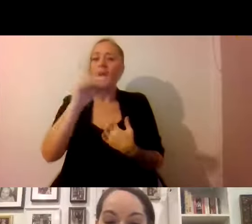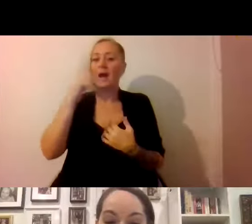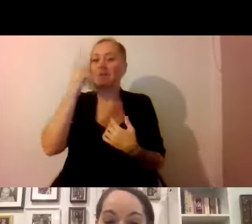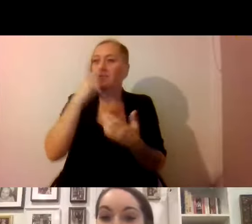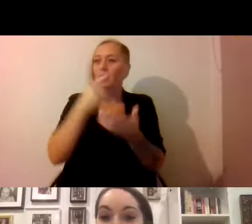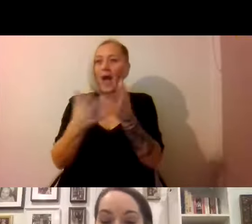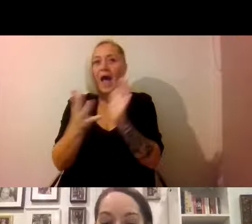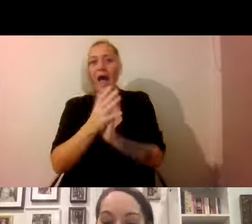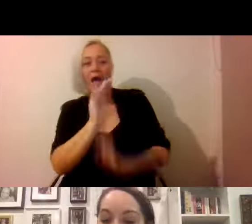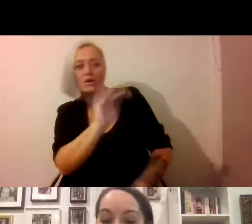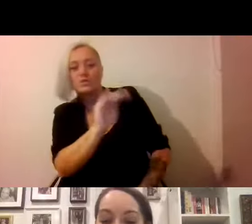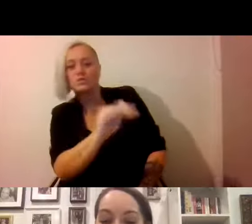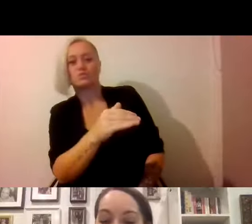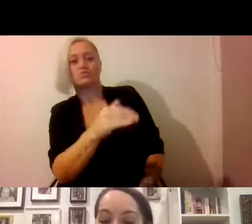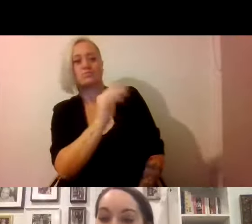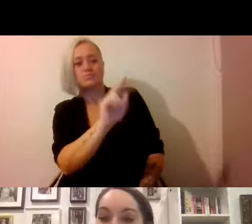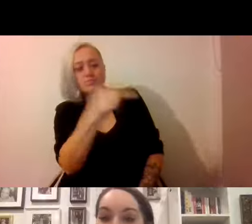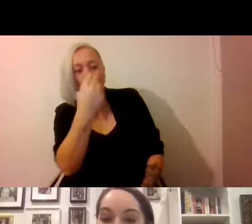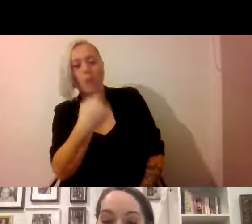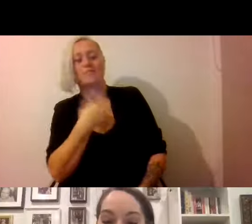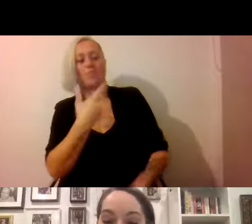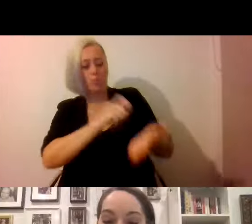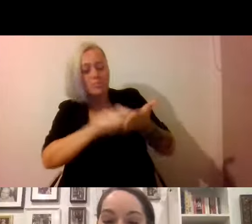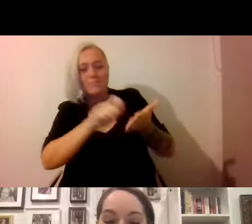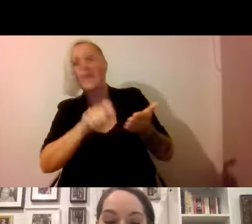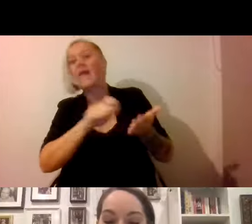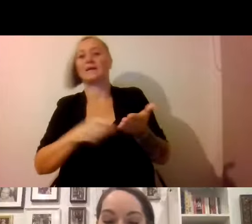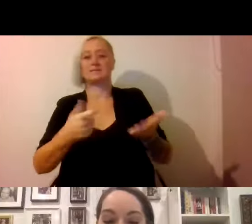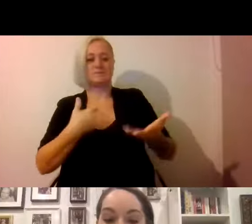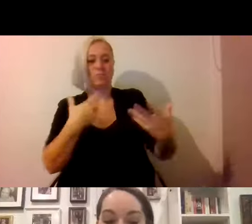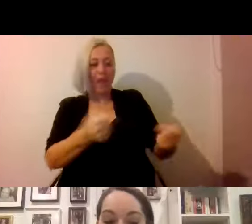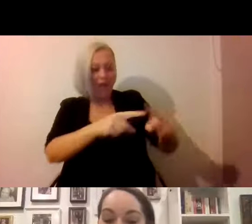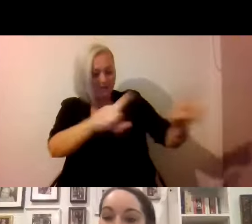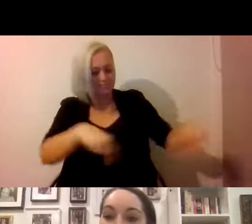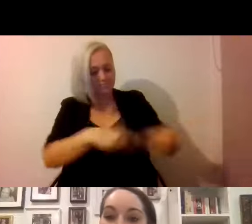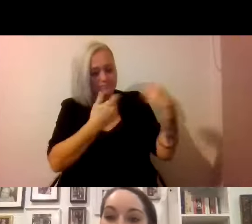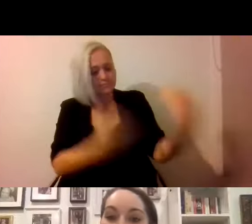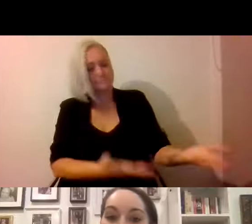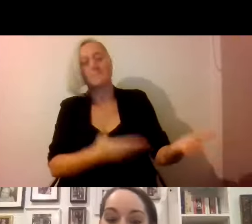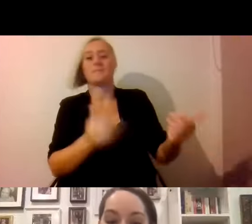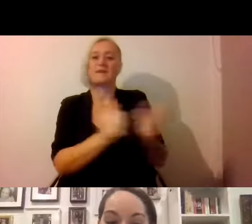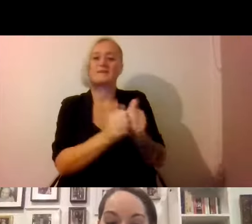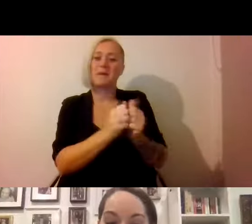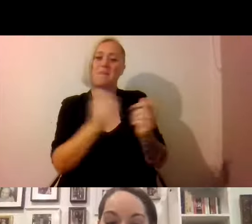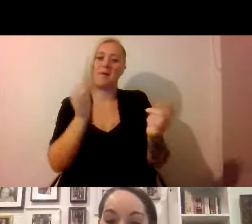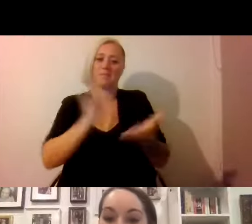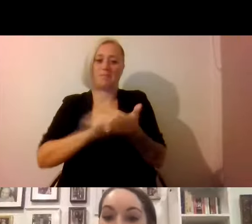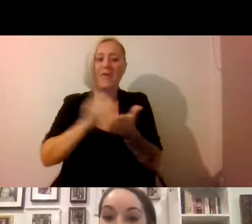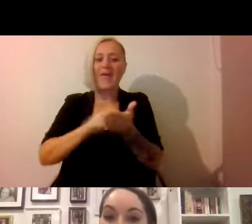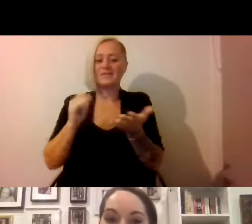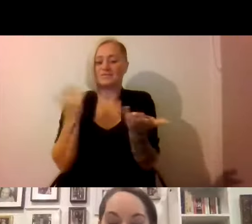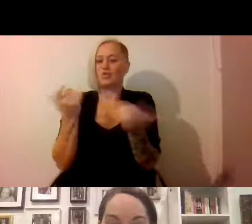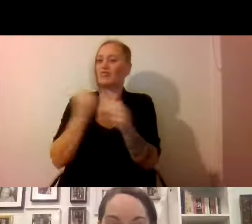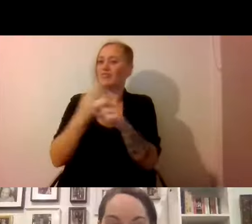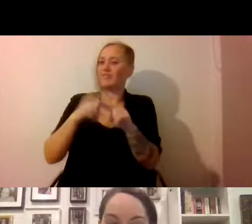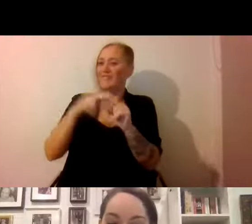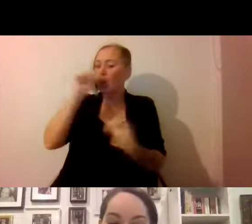speaking, to look at him, or to use the pens and pads of paper we'd left so that Grandpa could understand and